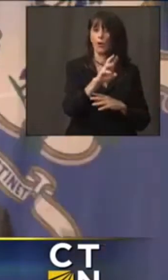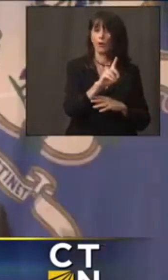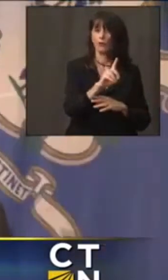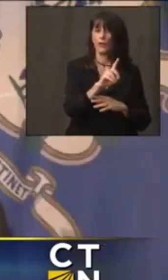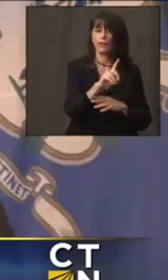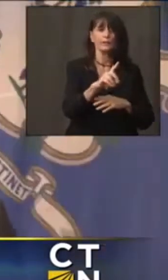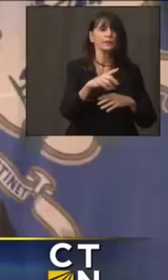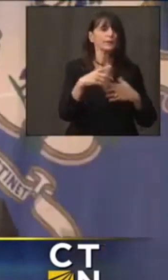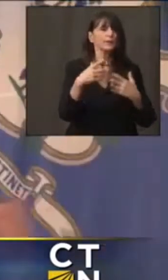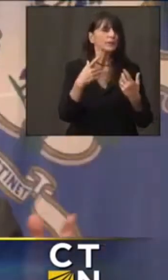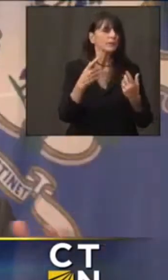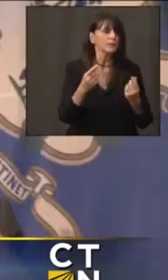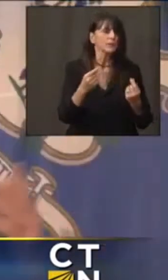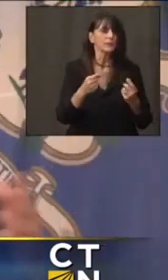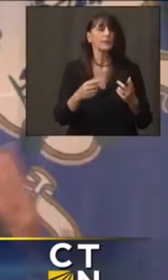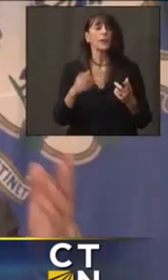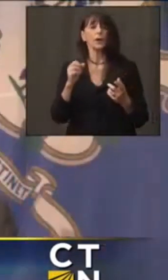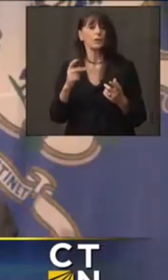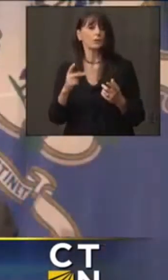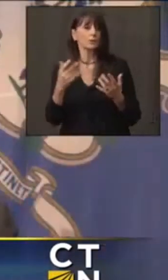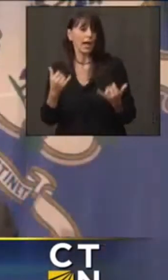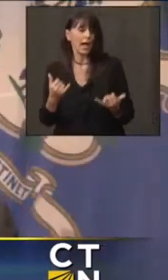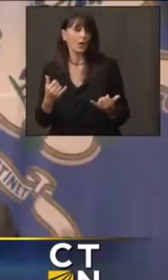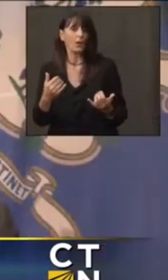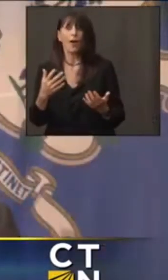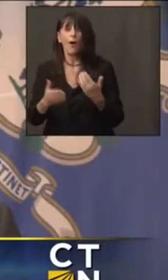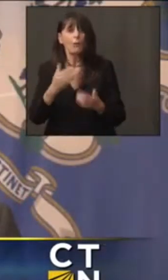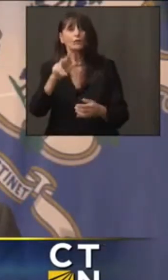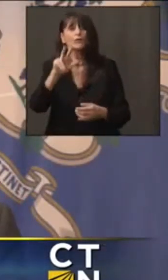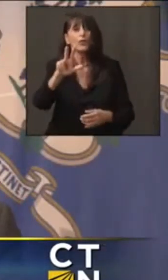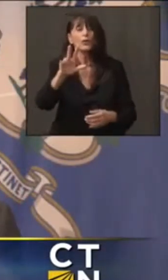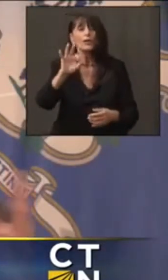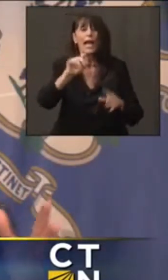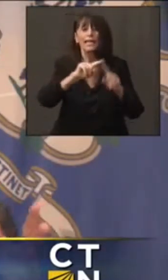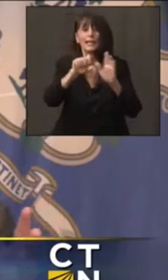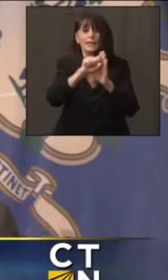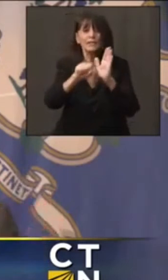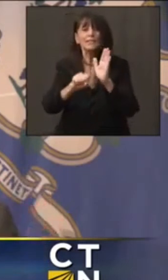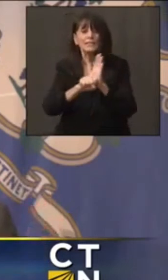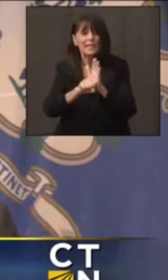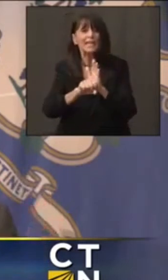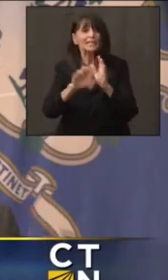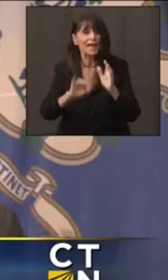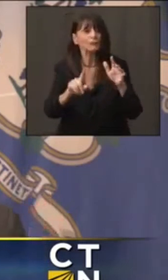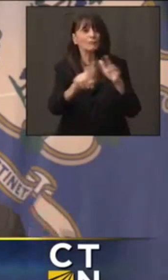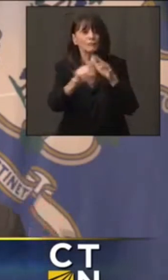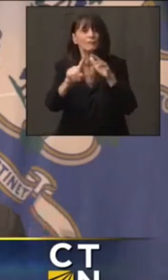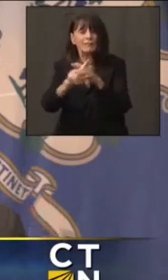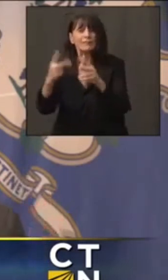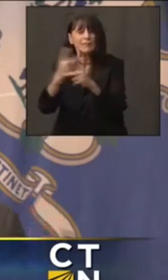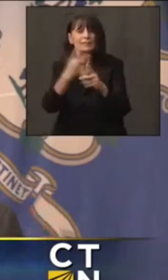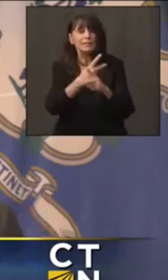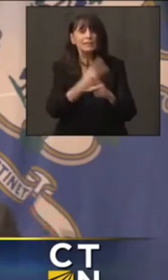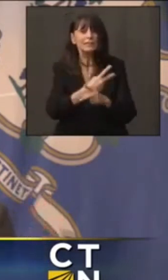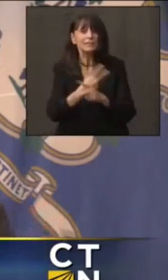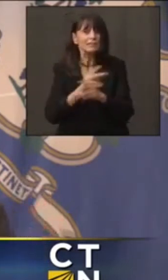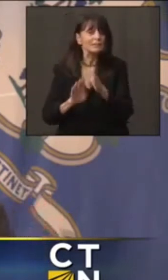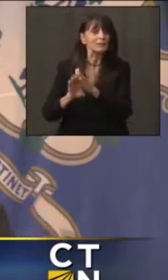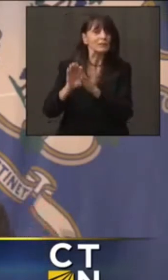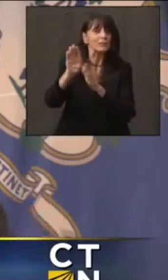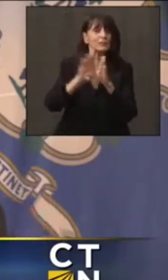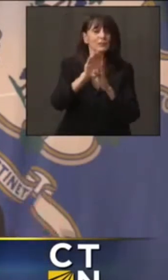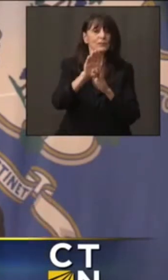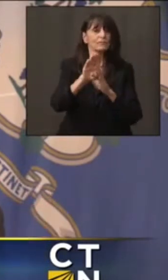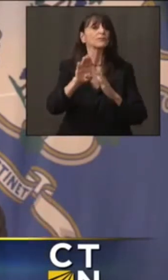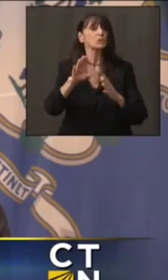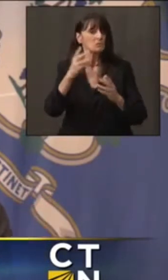Paul, exactly. Now that you've got 36, 39 states, it's probably a lot simpler and clearer. If you want to come to Connecticut, this is what you got